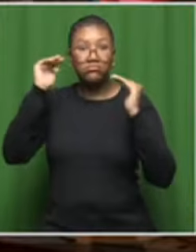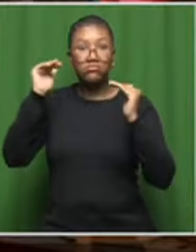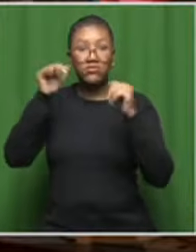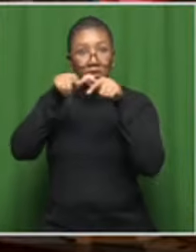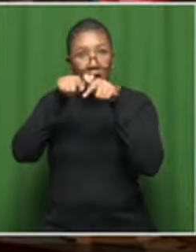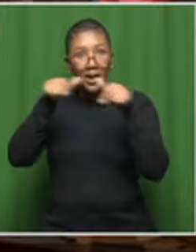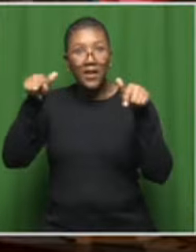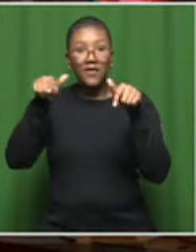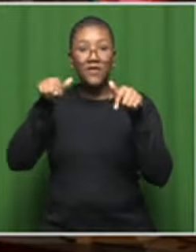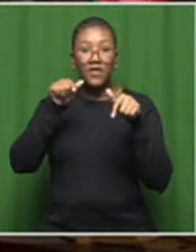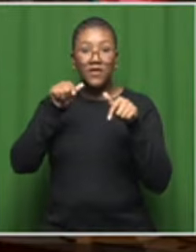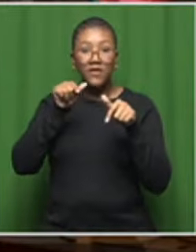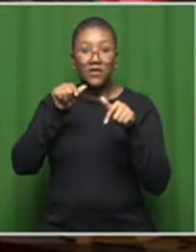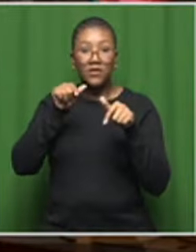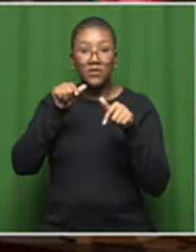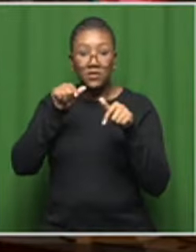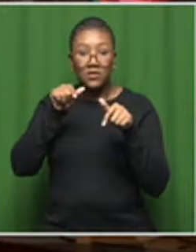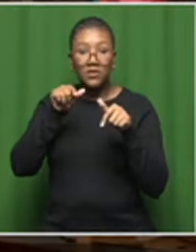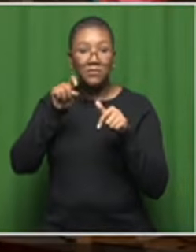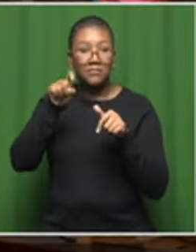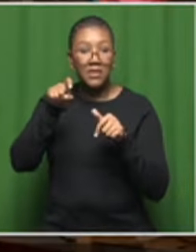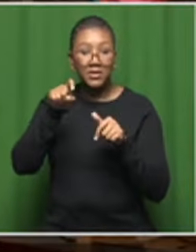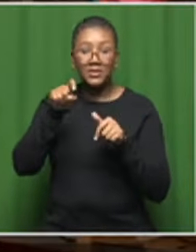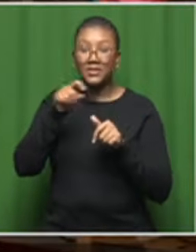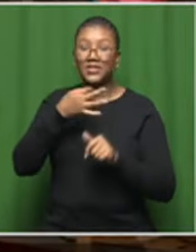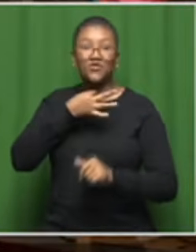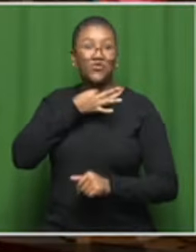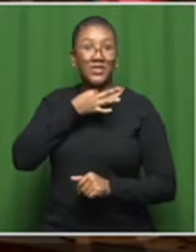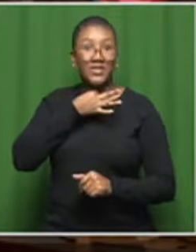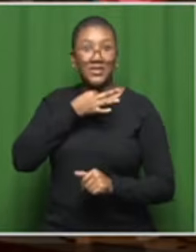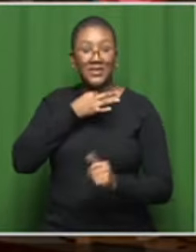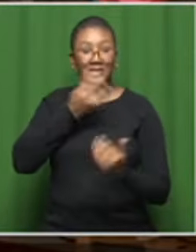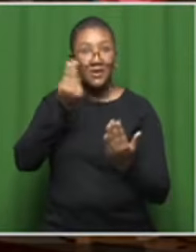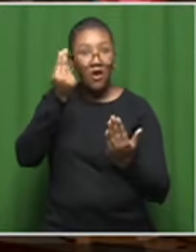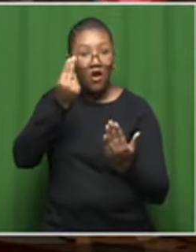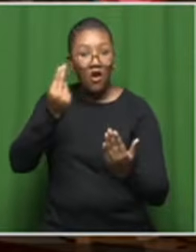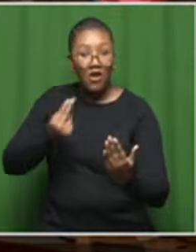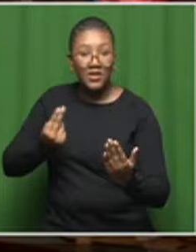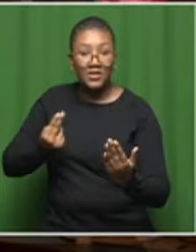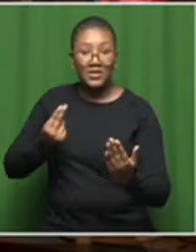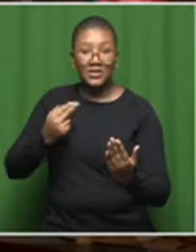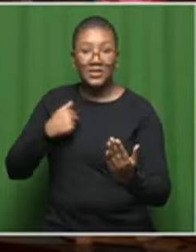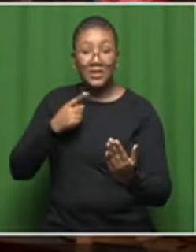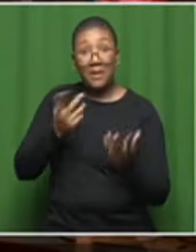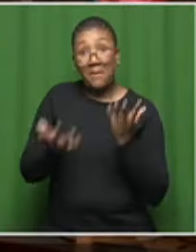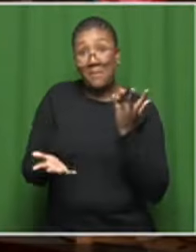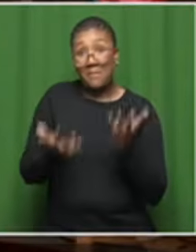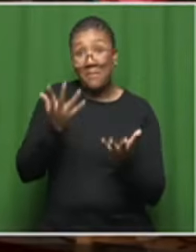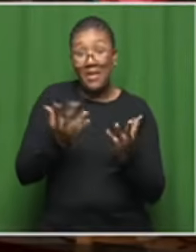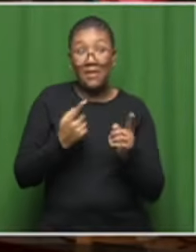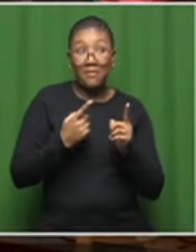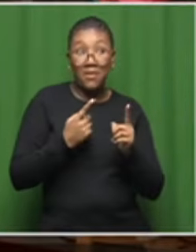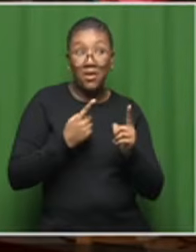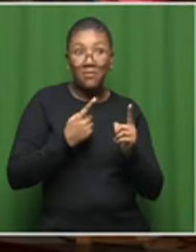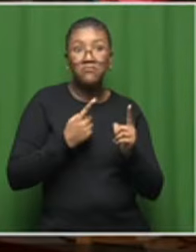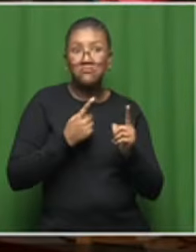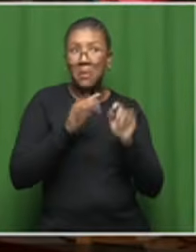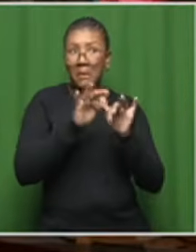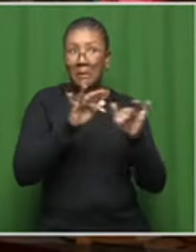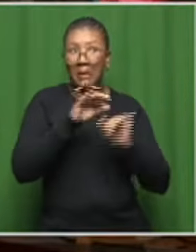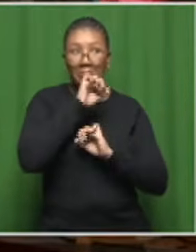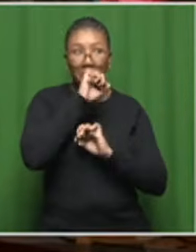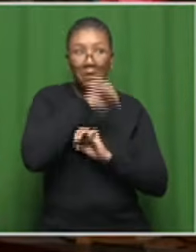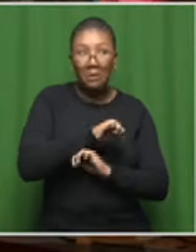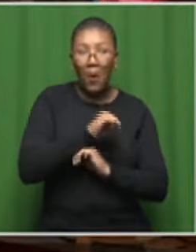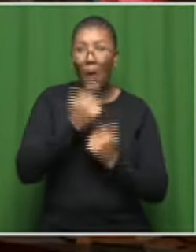artistic endeavor, you do have to take risks that may or may not resonate with your audience. So for me,